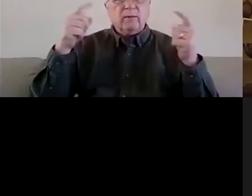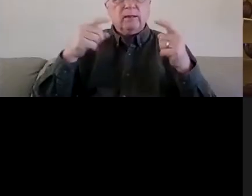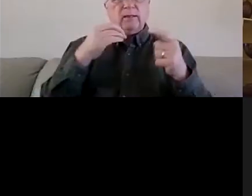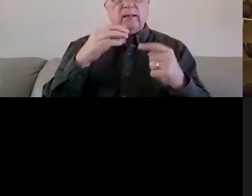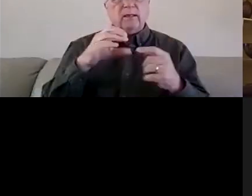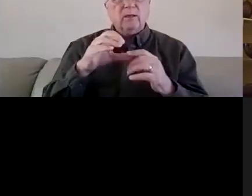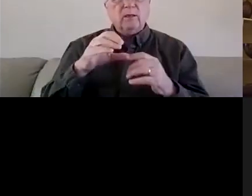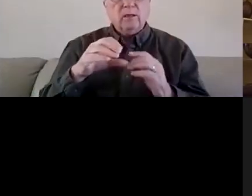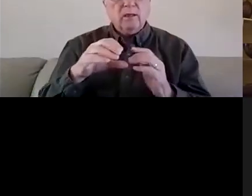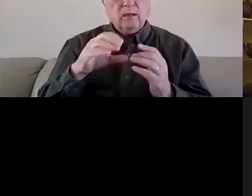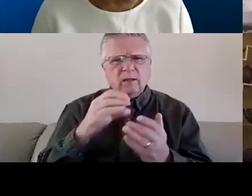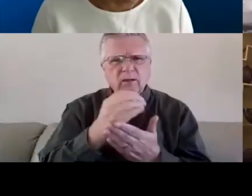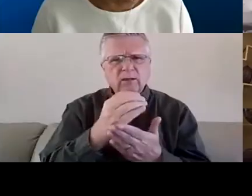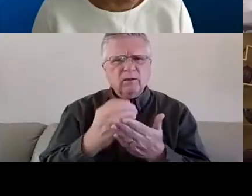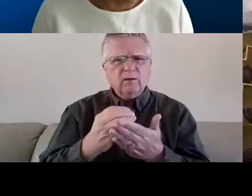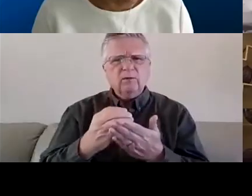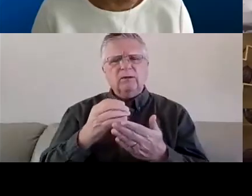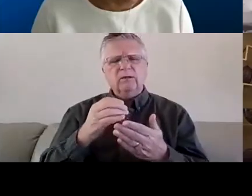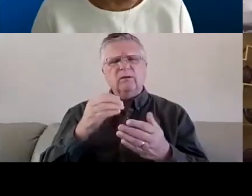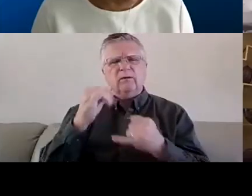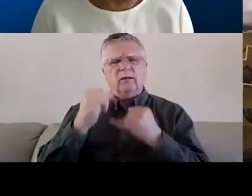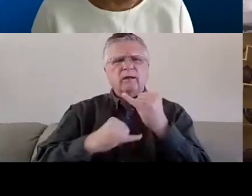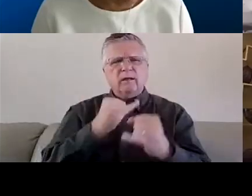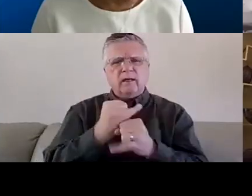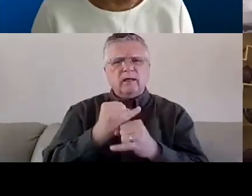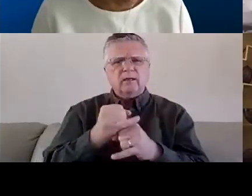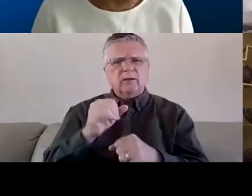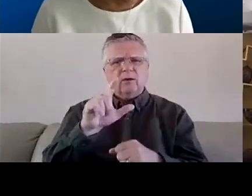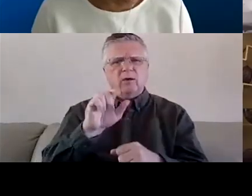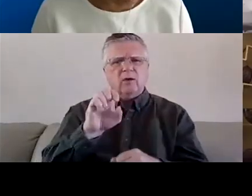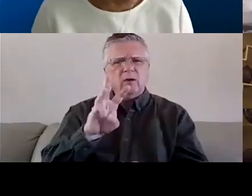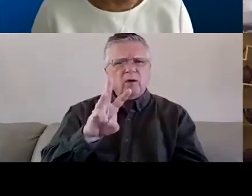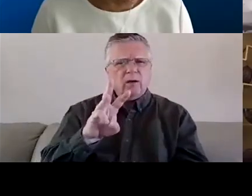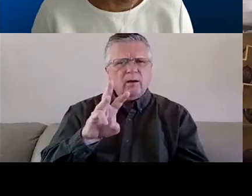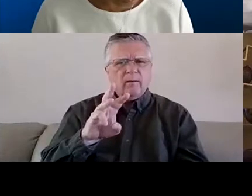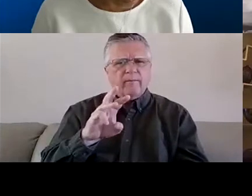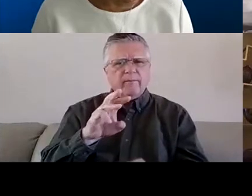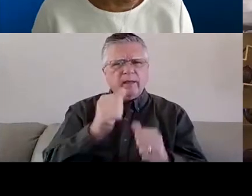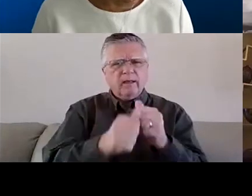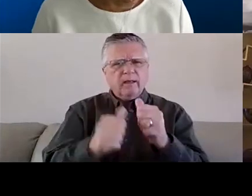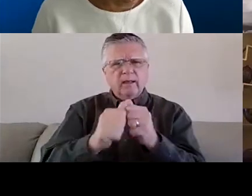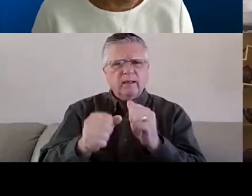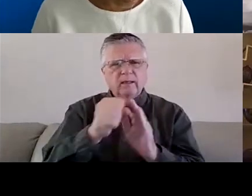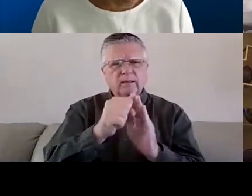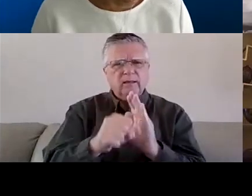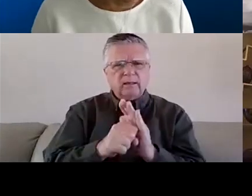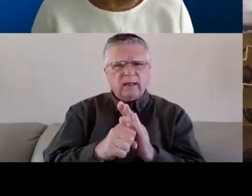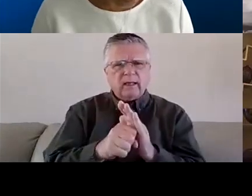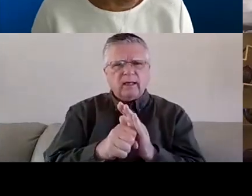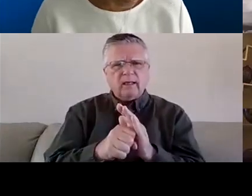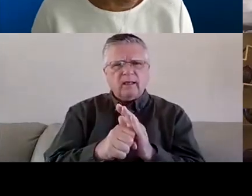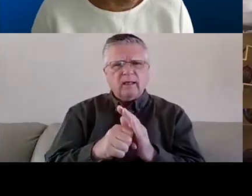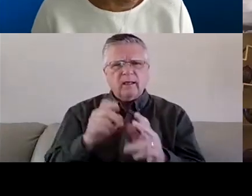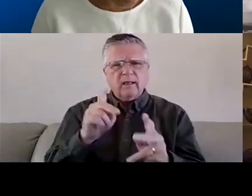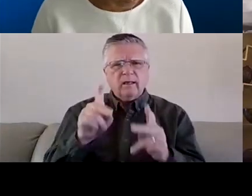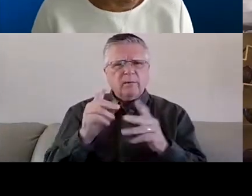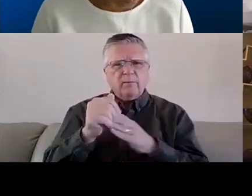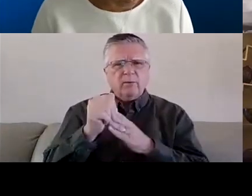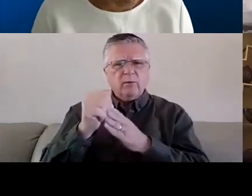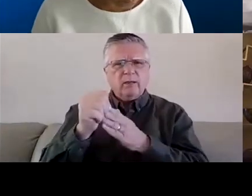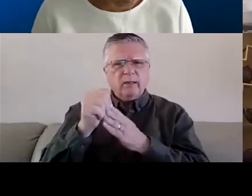international bodies of law. And a lot of law enforcement officials and state officials and